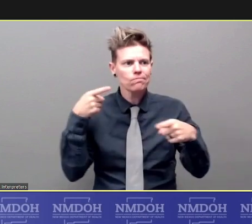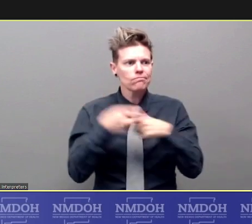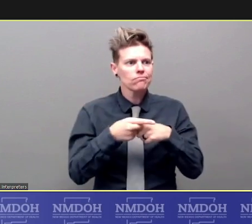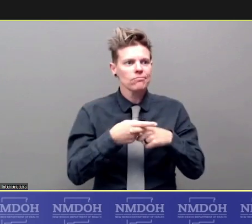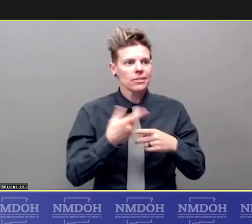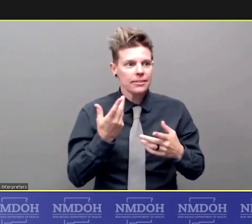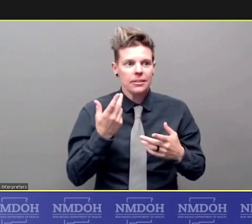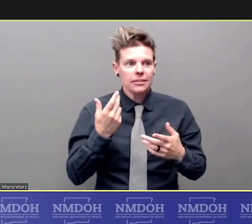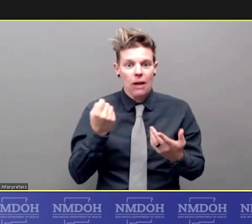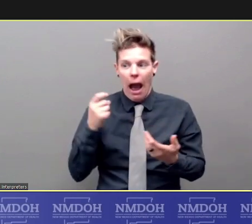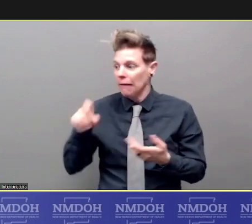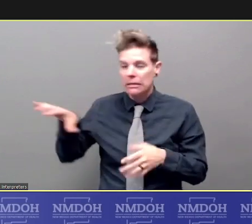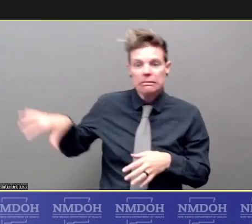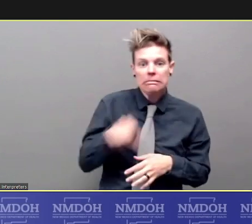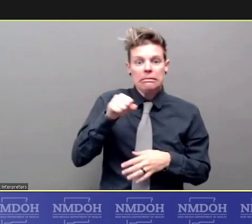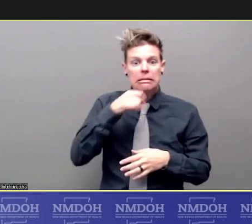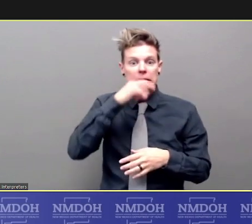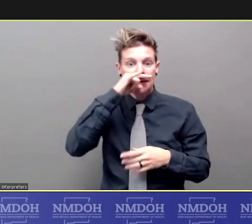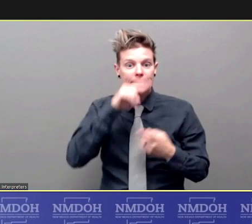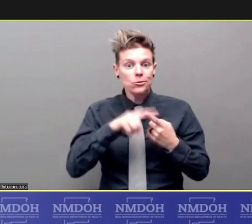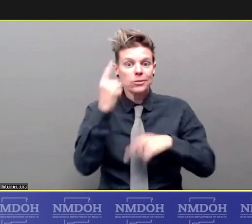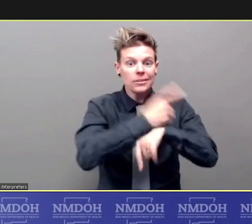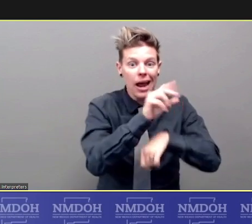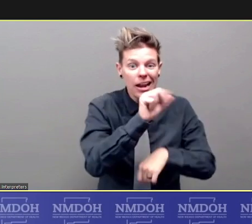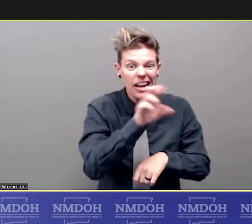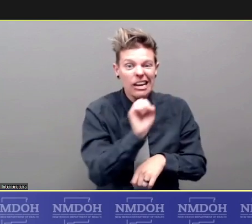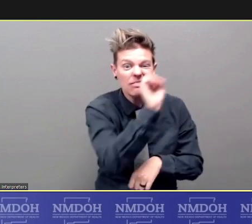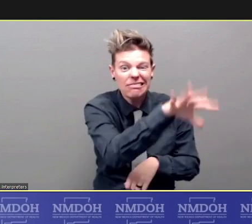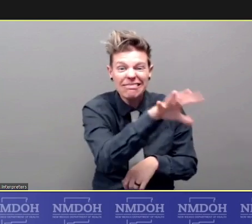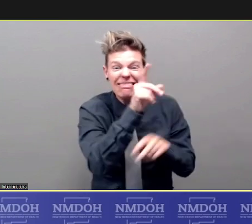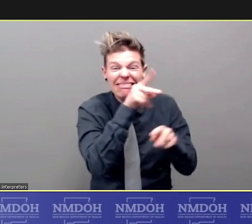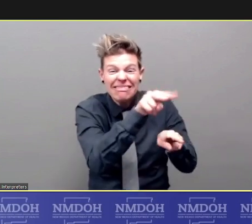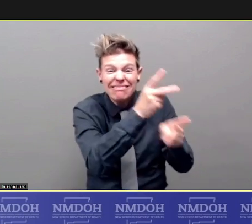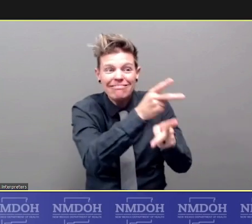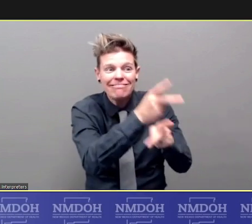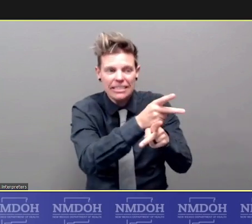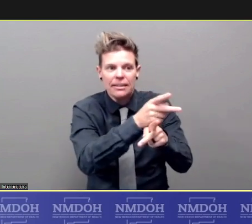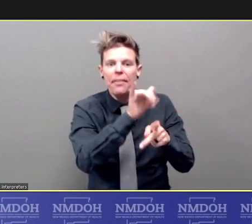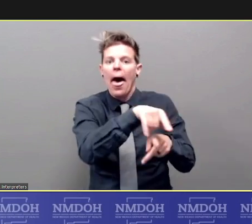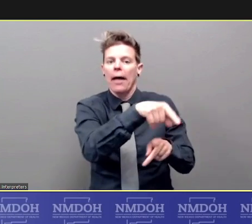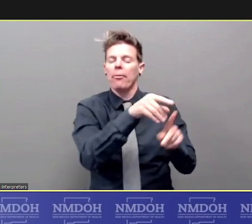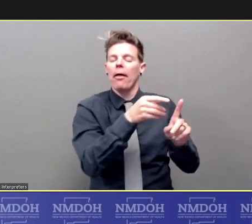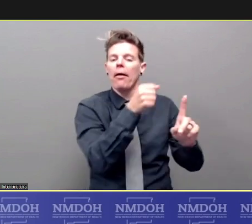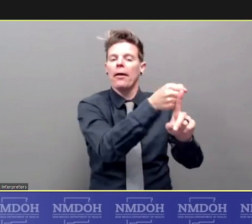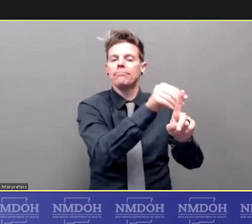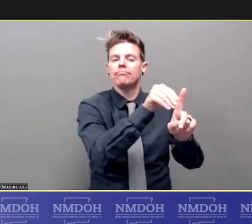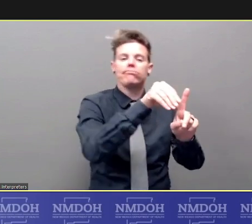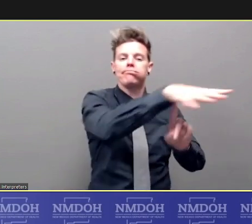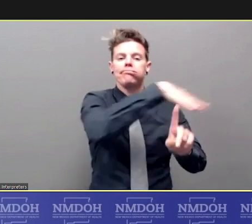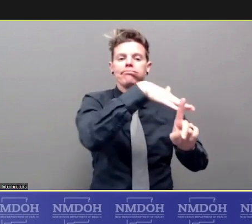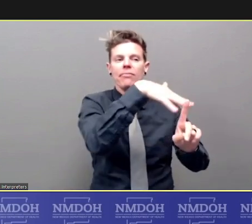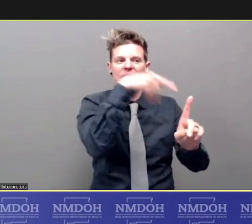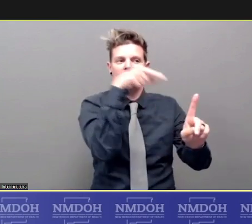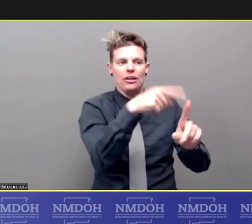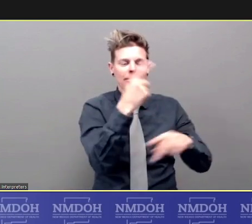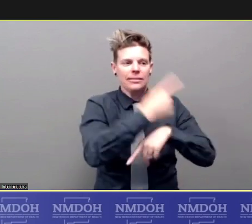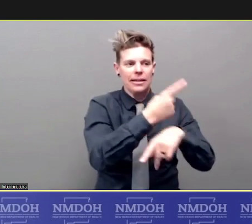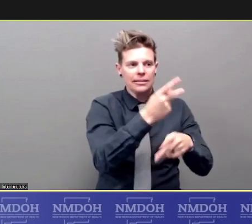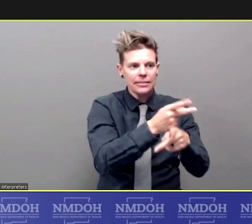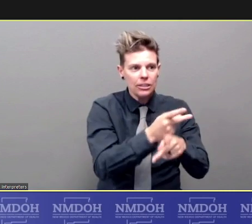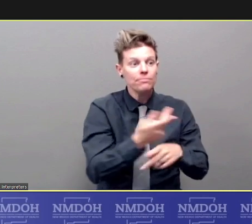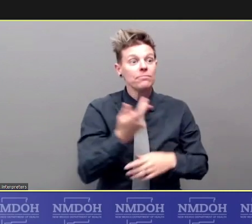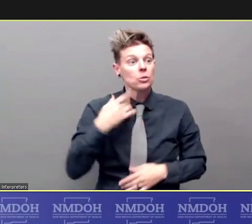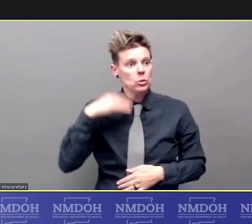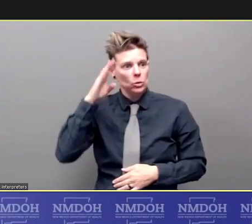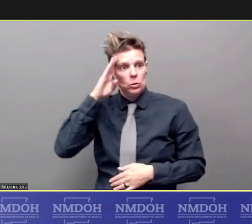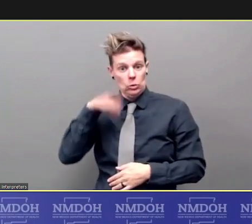being exposed, or they're being exposed by their older siblings. So we know once a virus is within the community, it continues